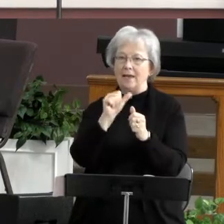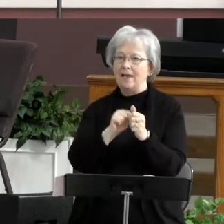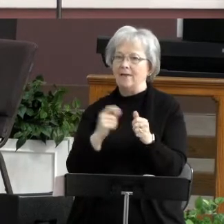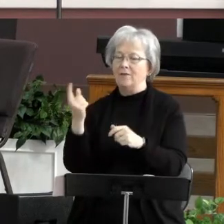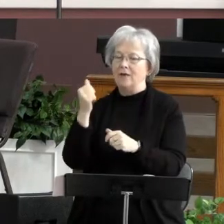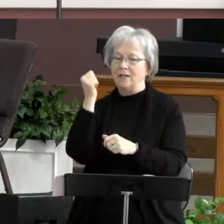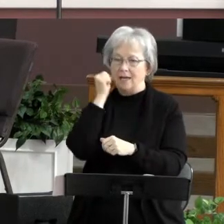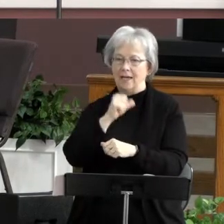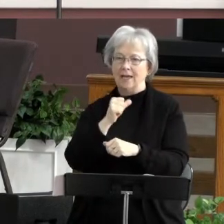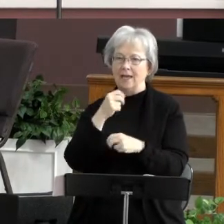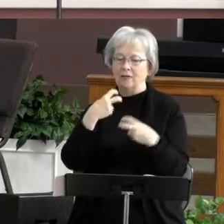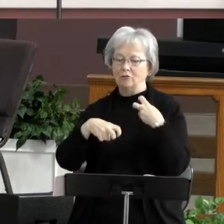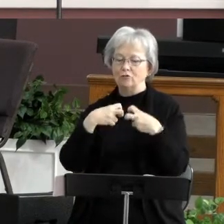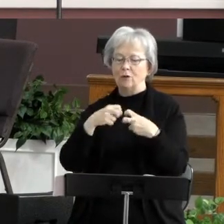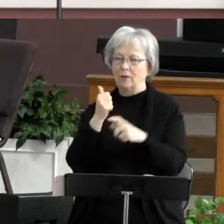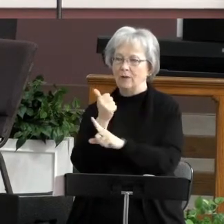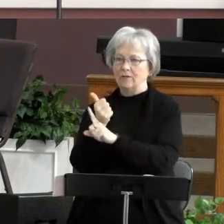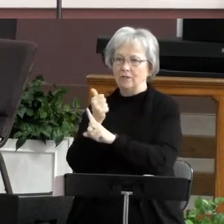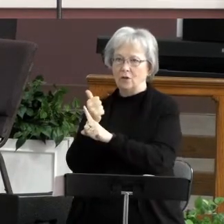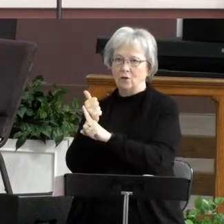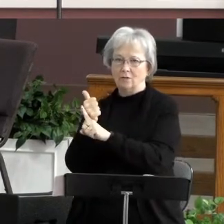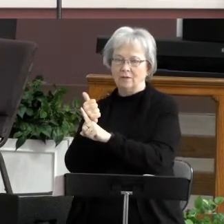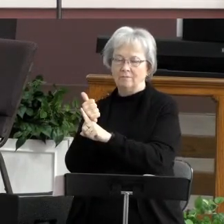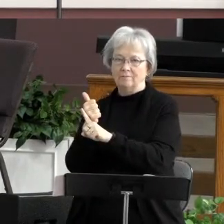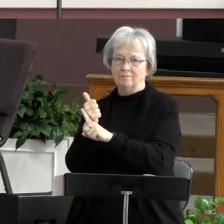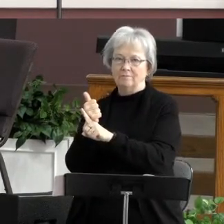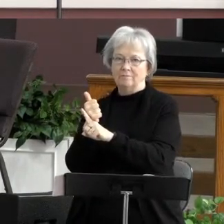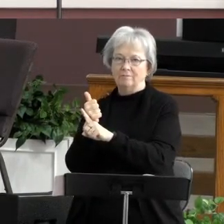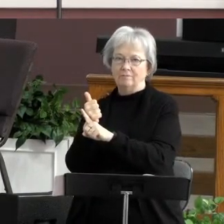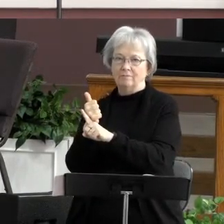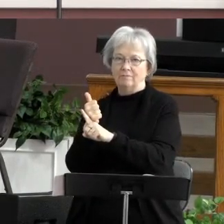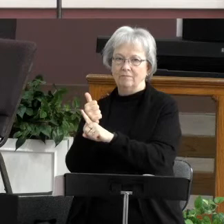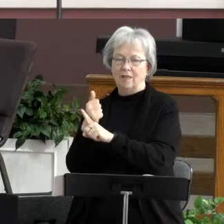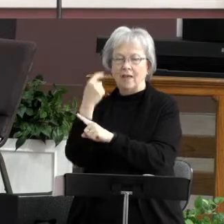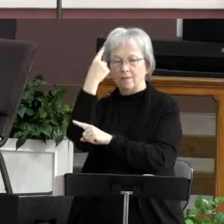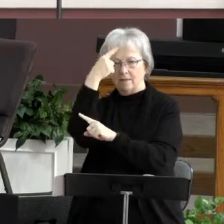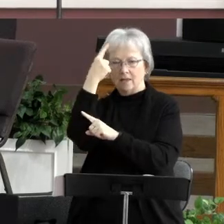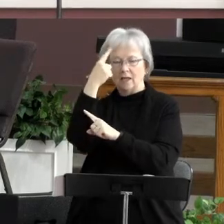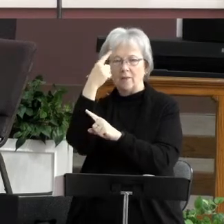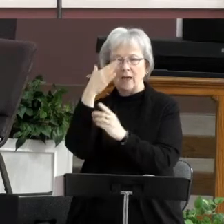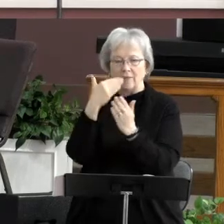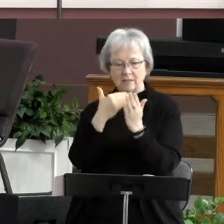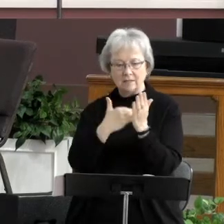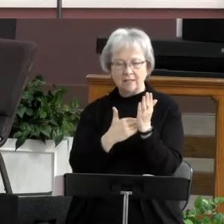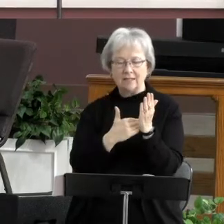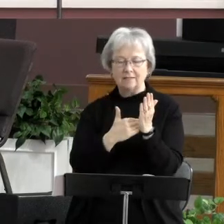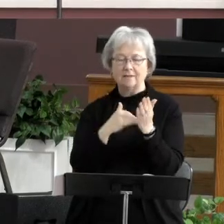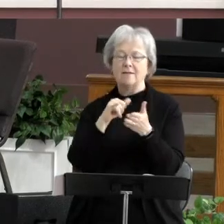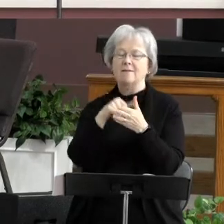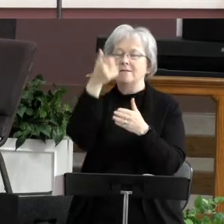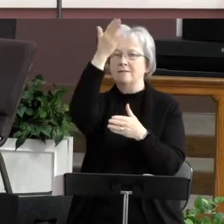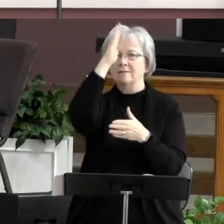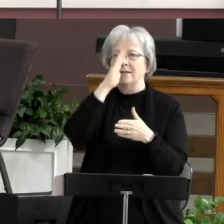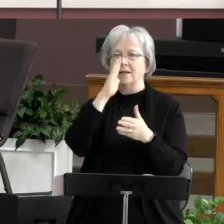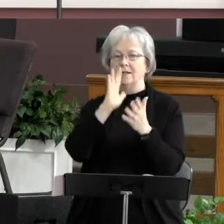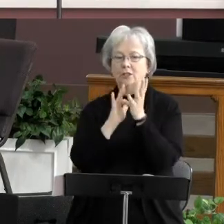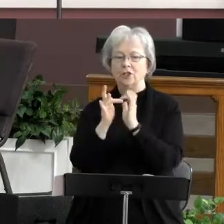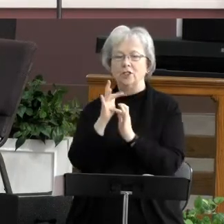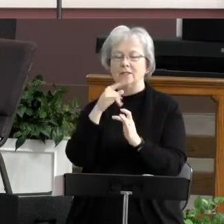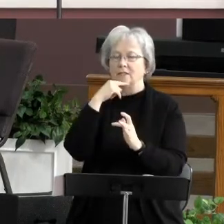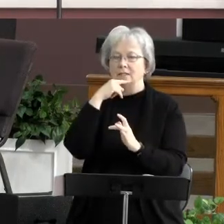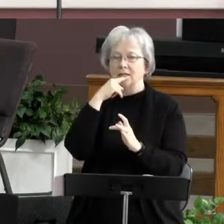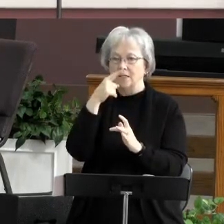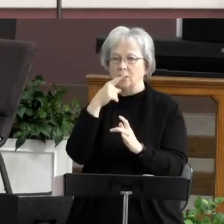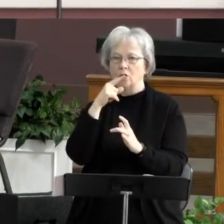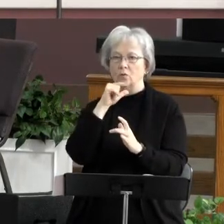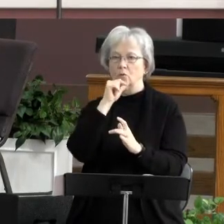own." I want you to think about this list of things that Jesus tells us not to worry about.